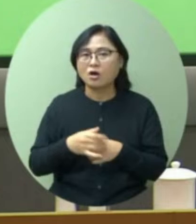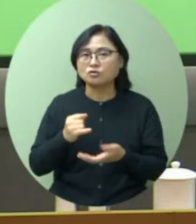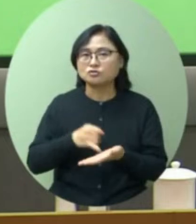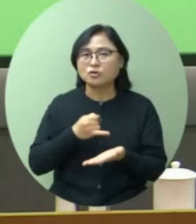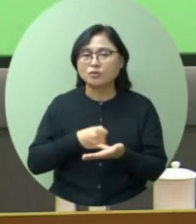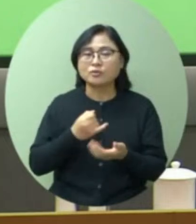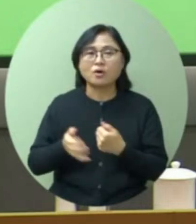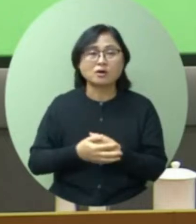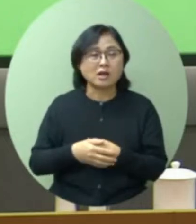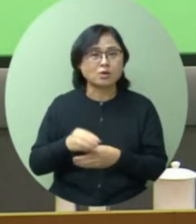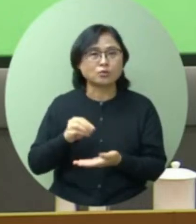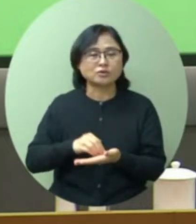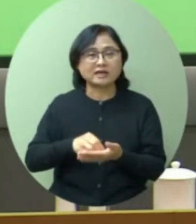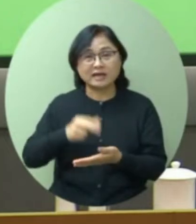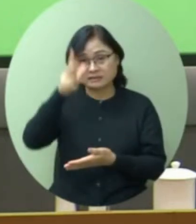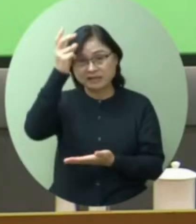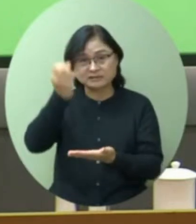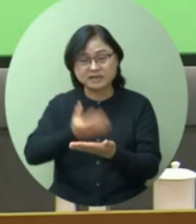liquor duty.